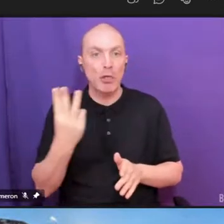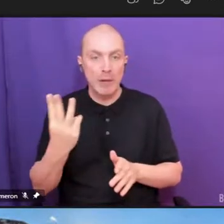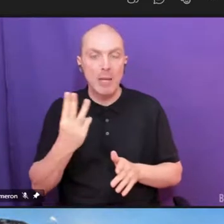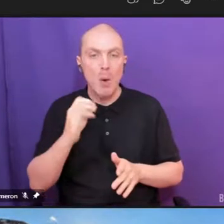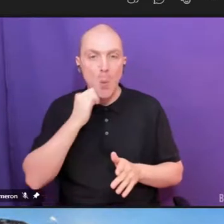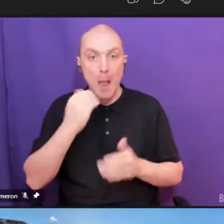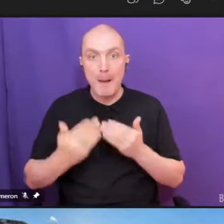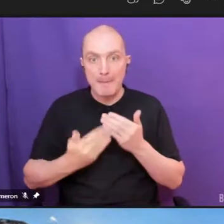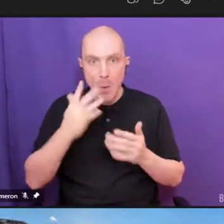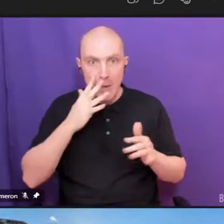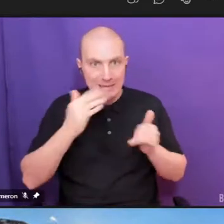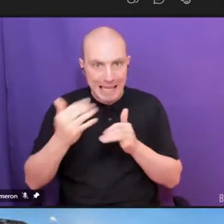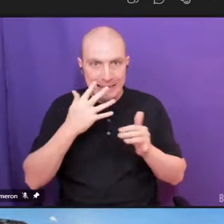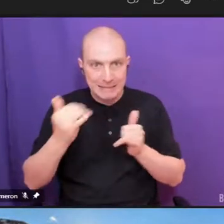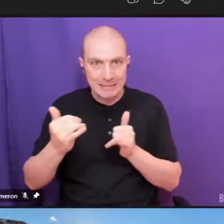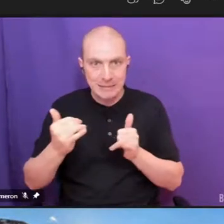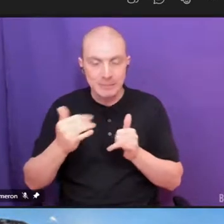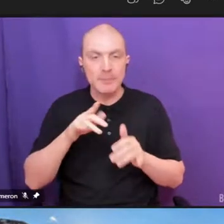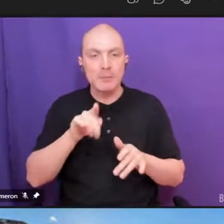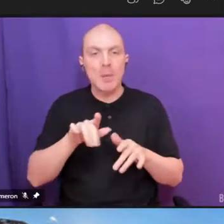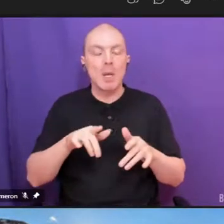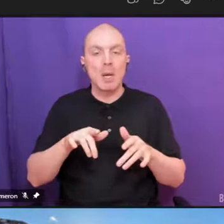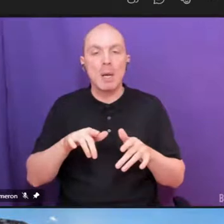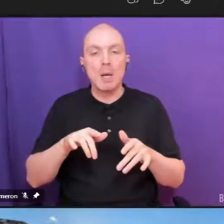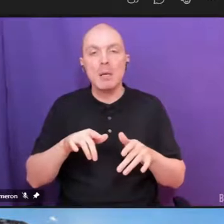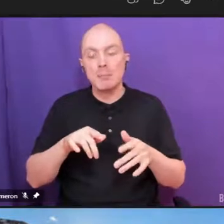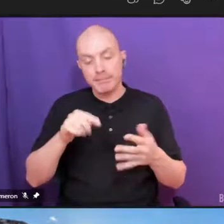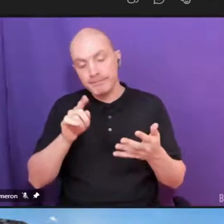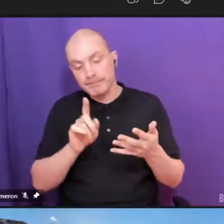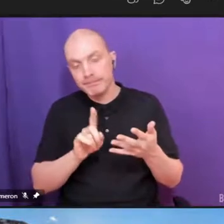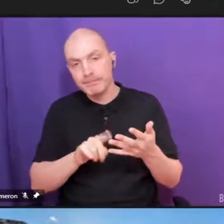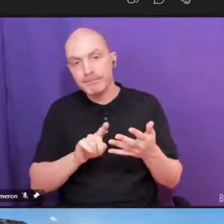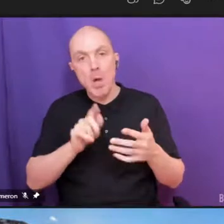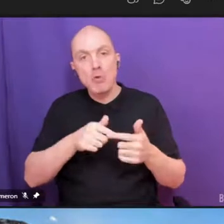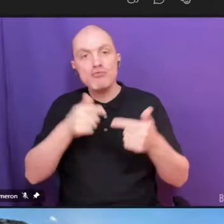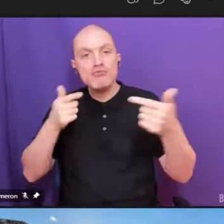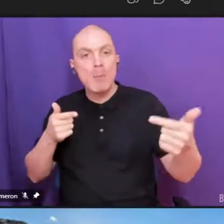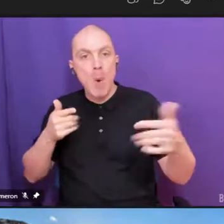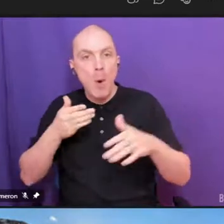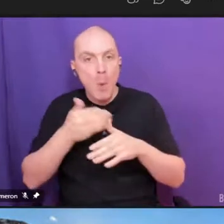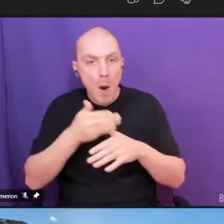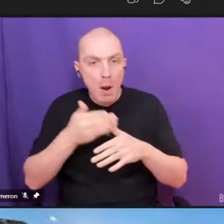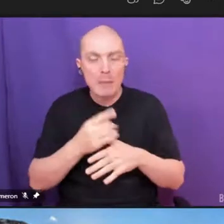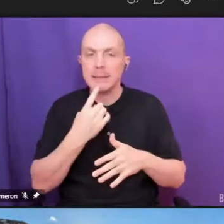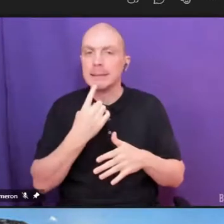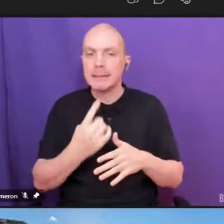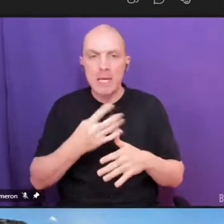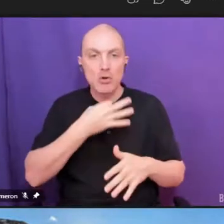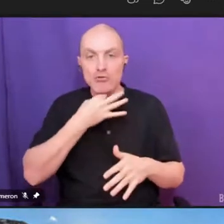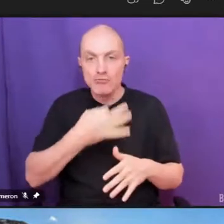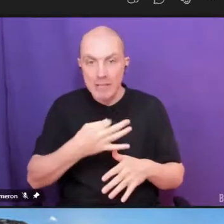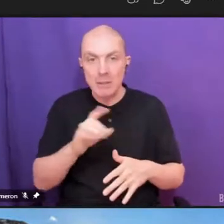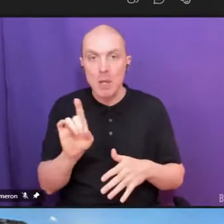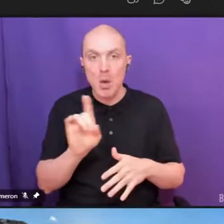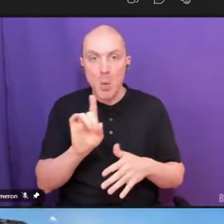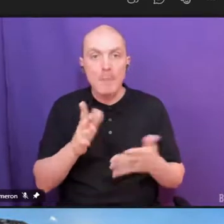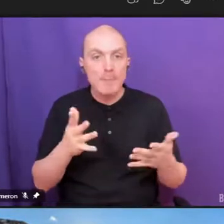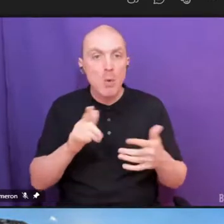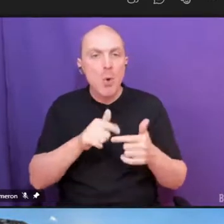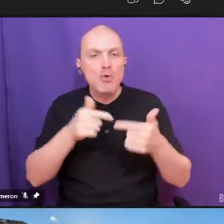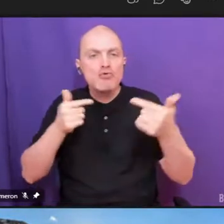In terms of the remote working, the report's noting that obviously produced some other risk for us, the risk of loss or theft of council